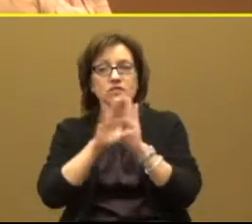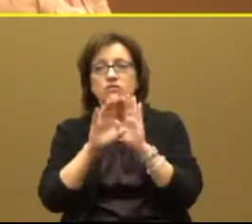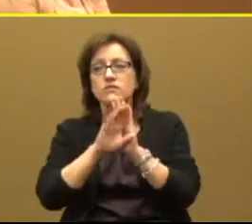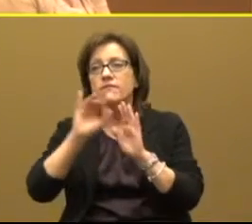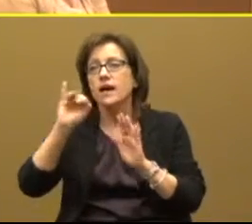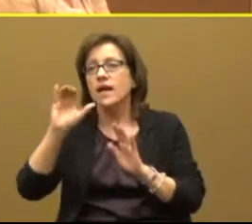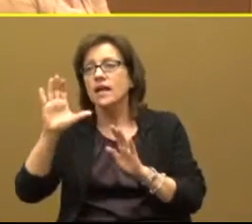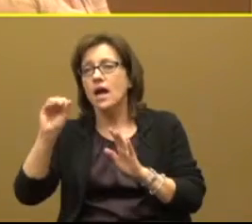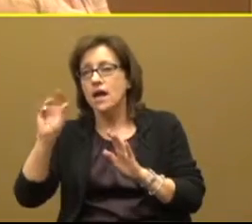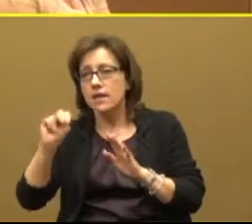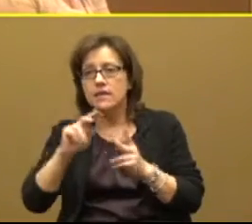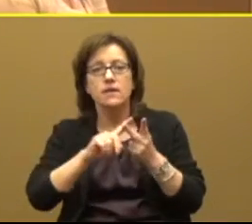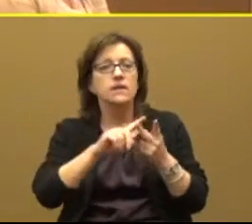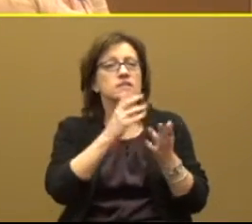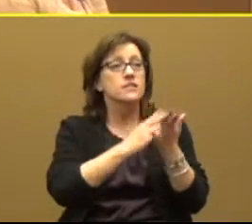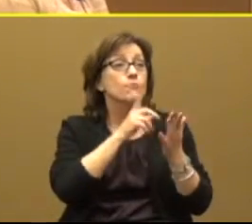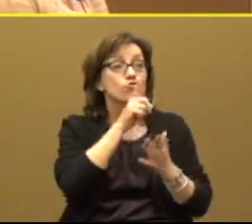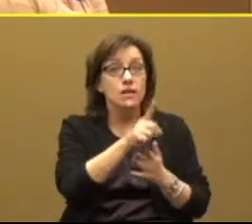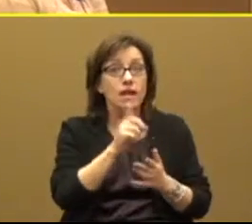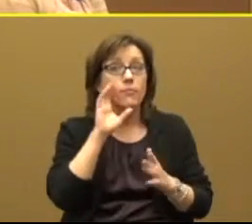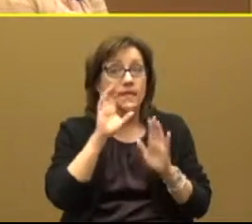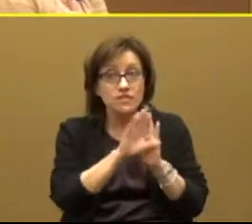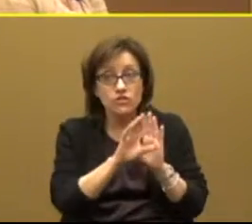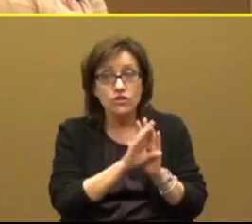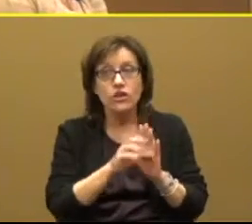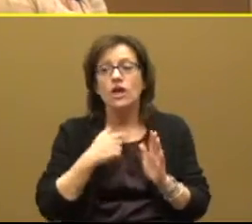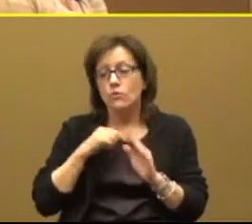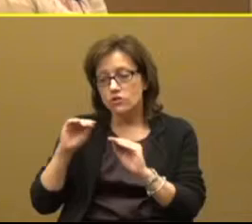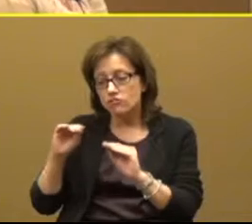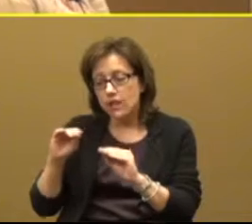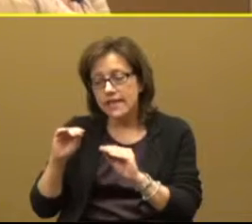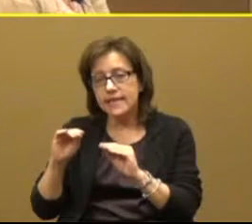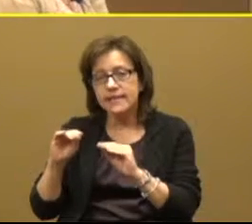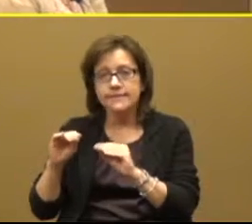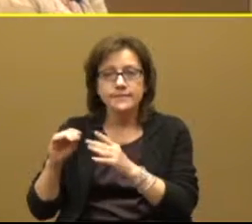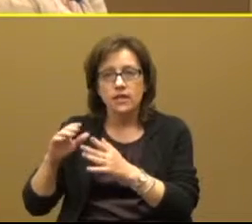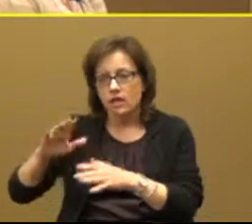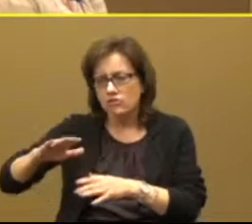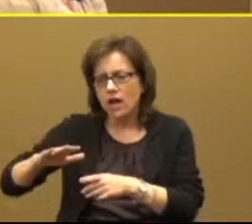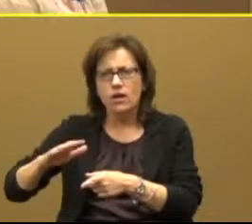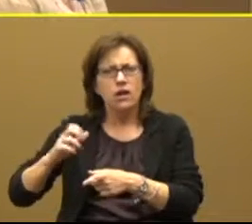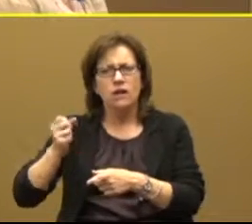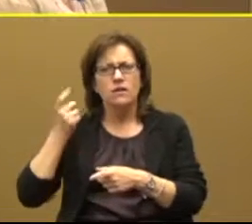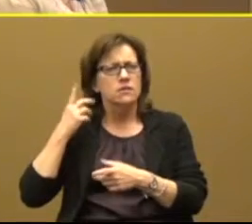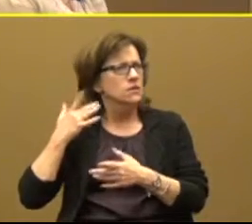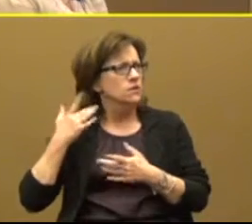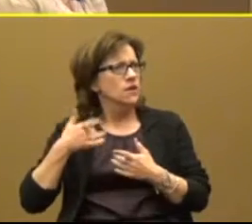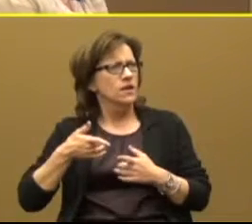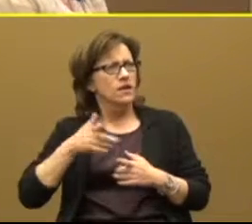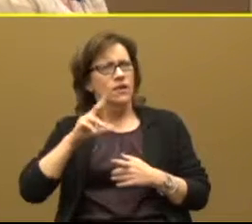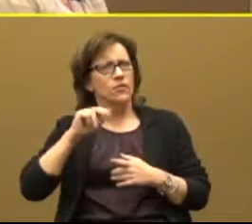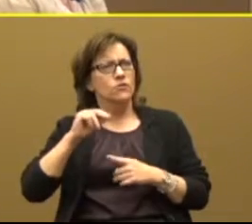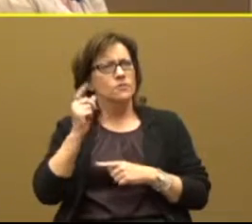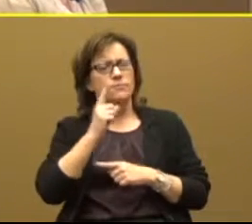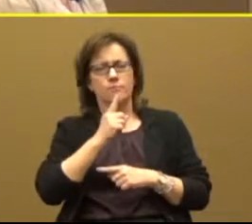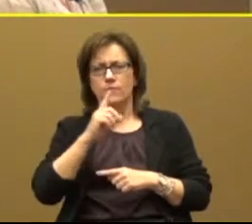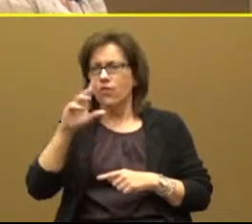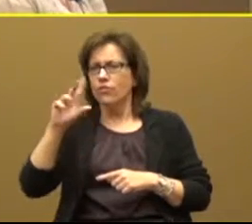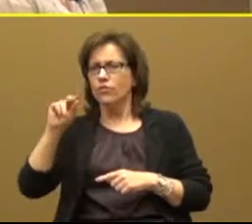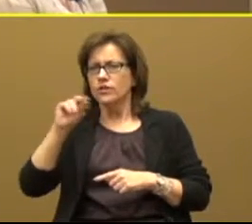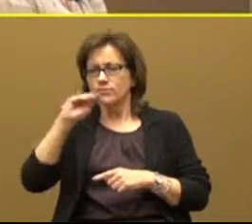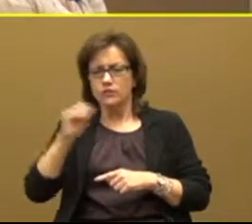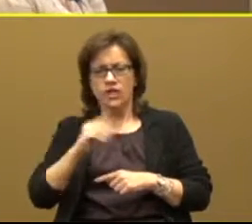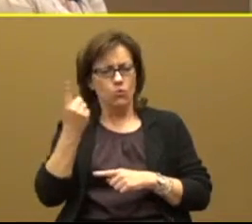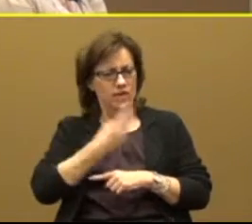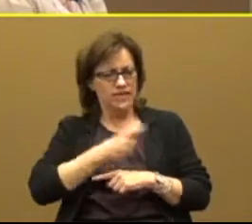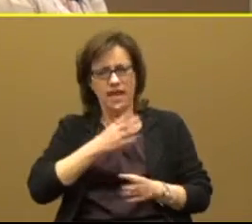real pictures, and we were training a child, and we couldn't understand why the data would go from 30% one day to